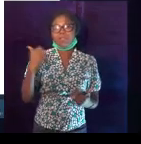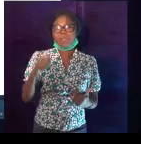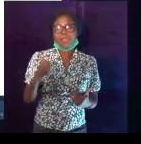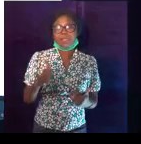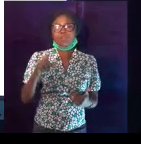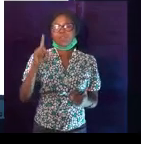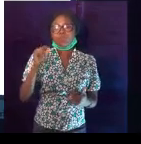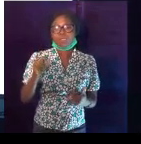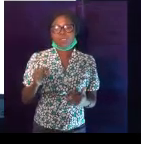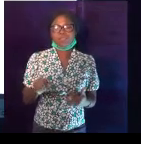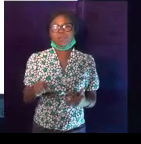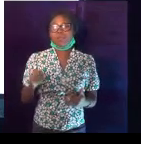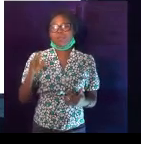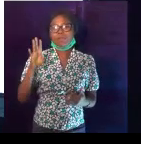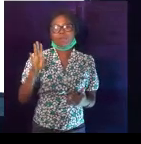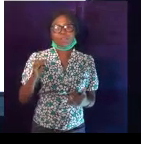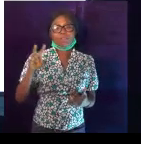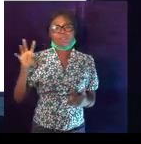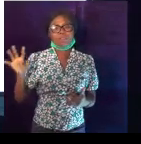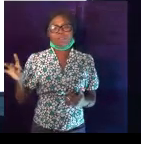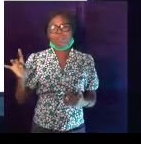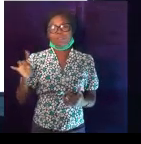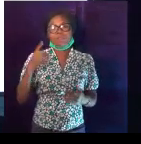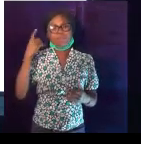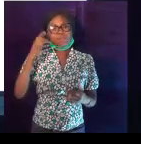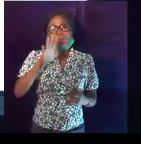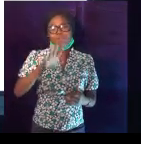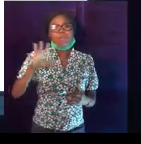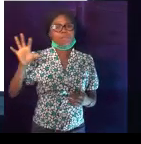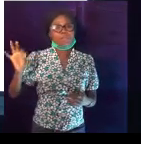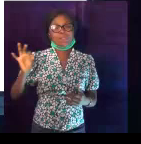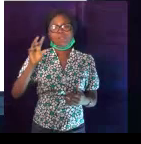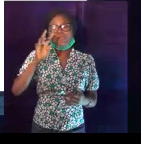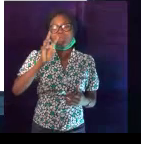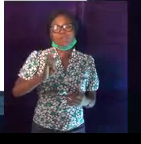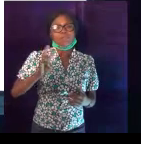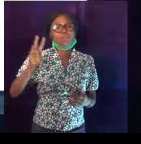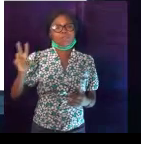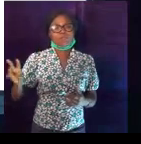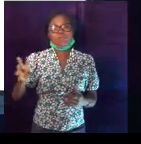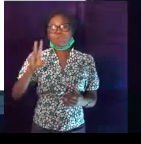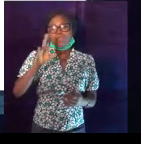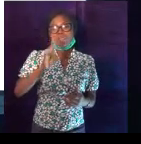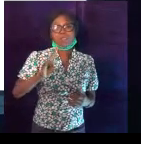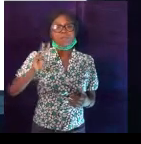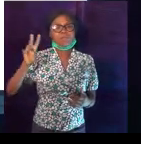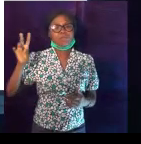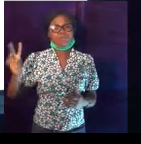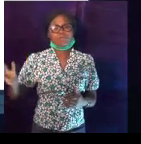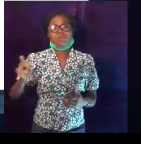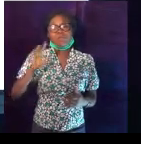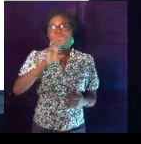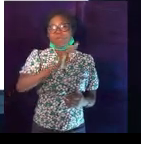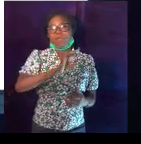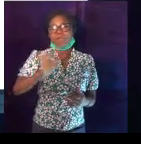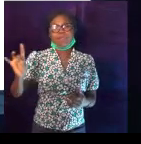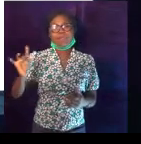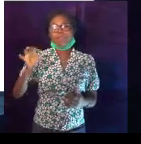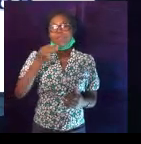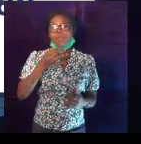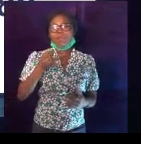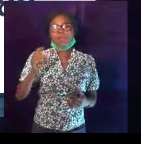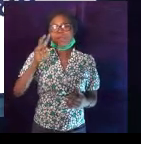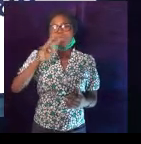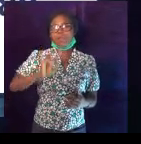that right about now. The smallest is 10, followed by 20, followed by 48, followed by 59, 62, 72,